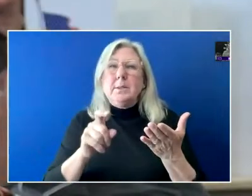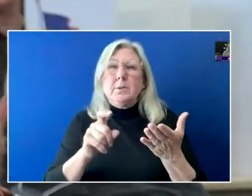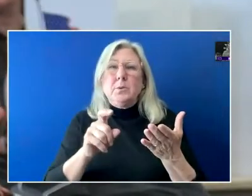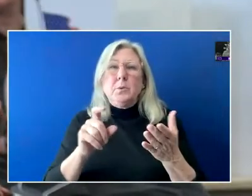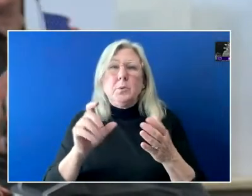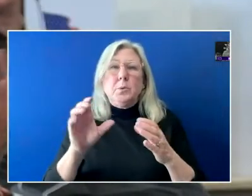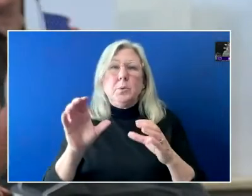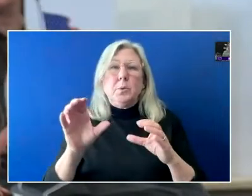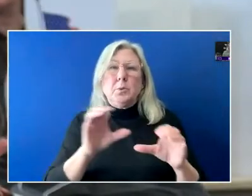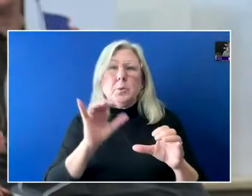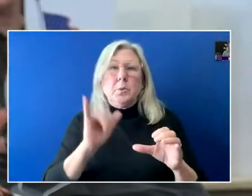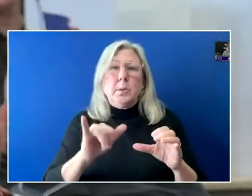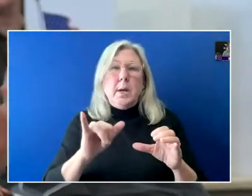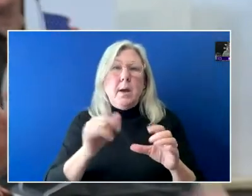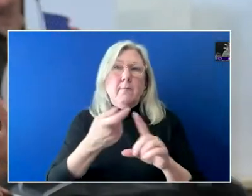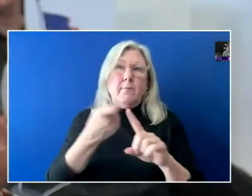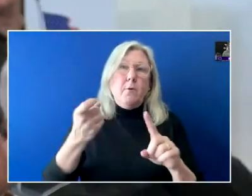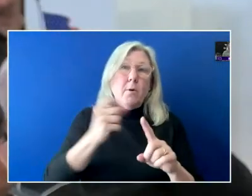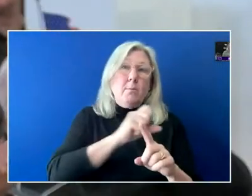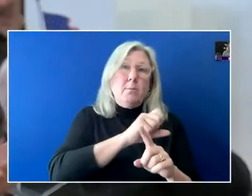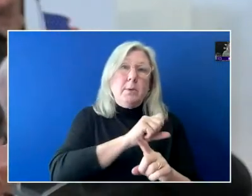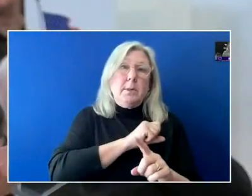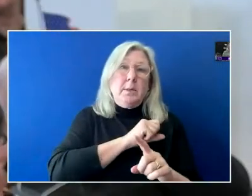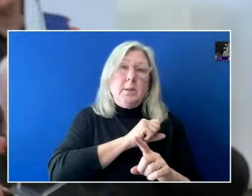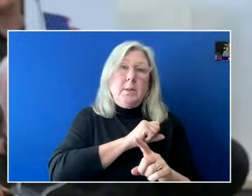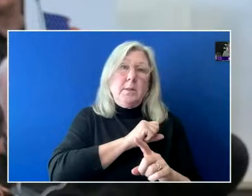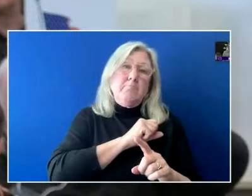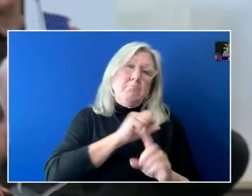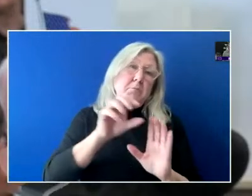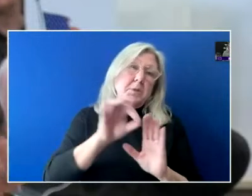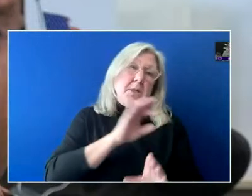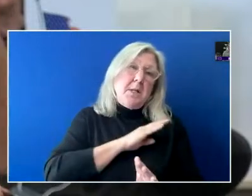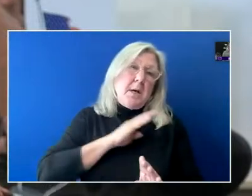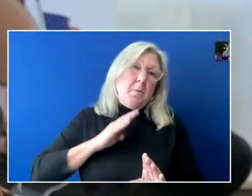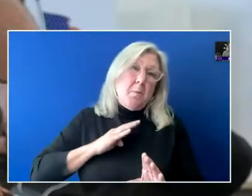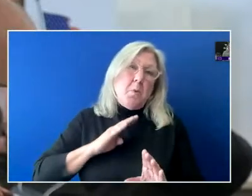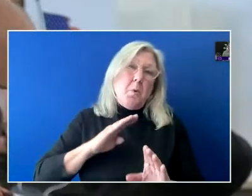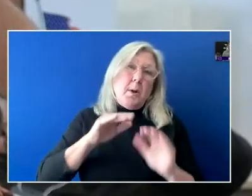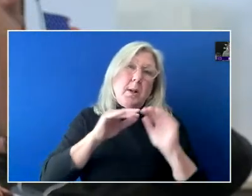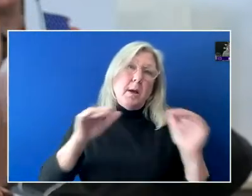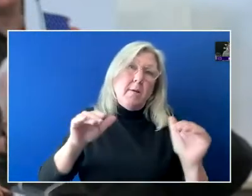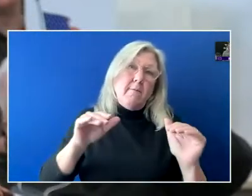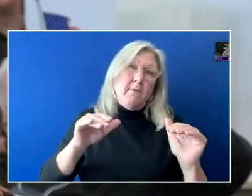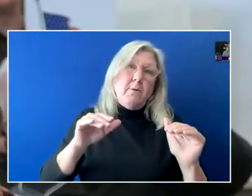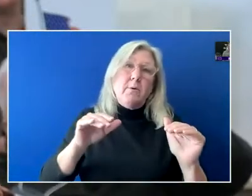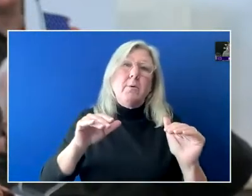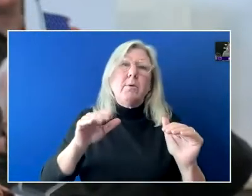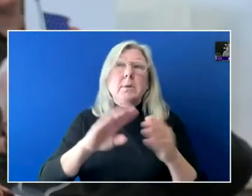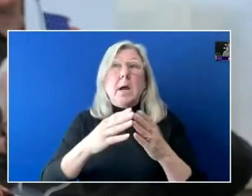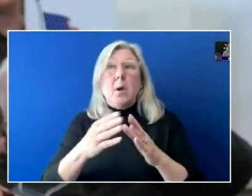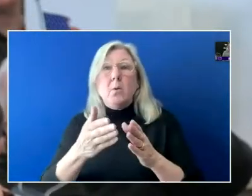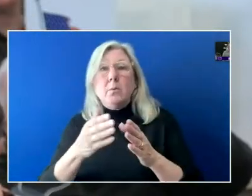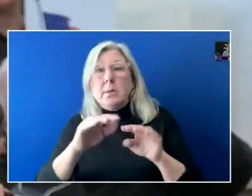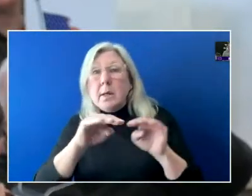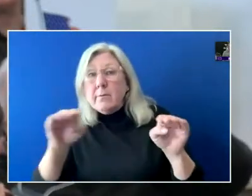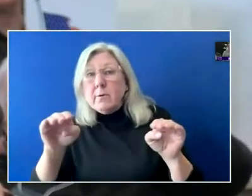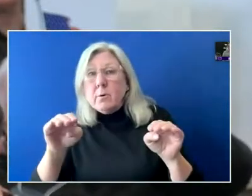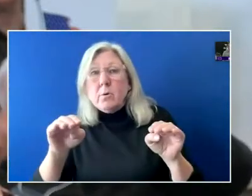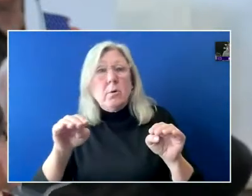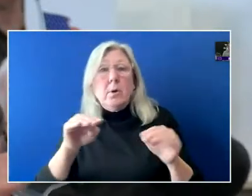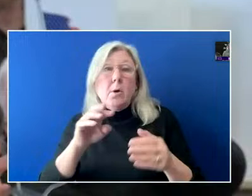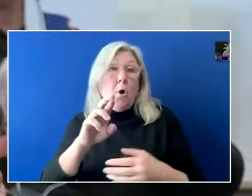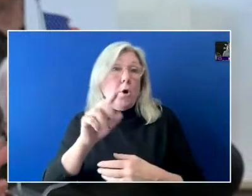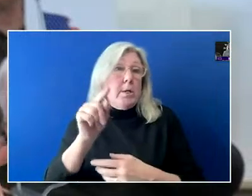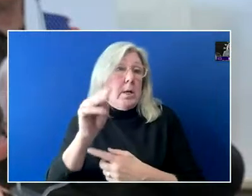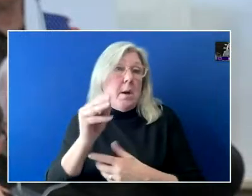at the select board level or the town staff level or maybe the RTM level certainly not a job to put on the committee's shoulders